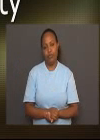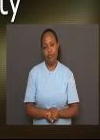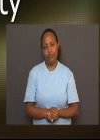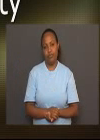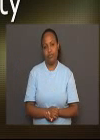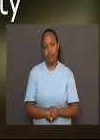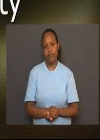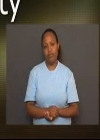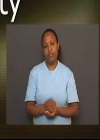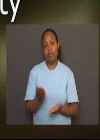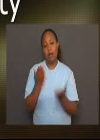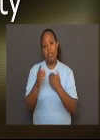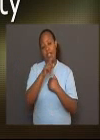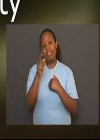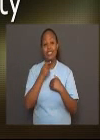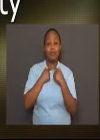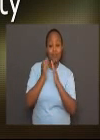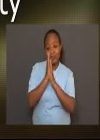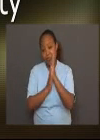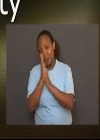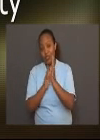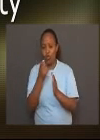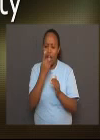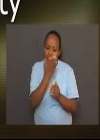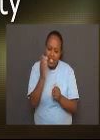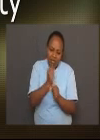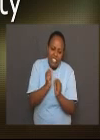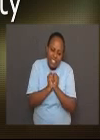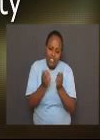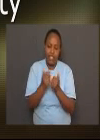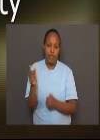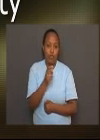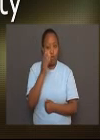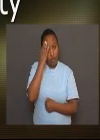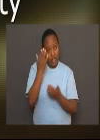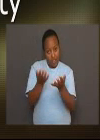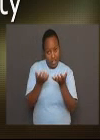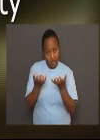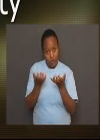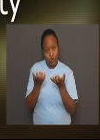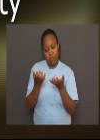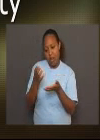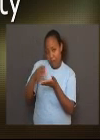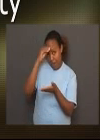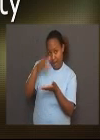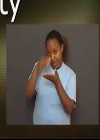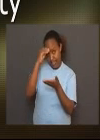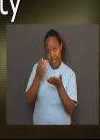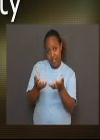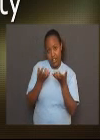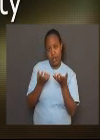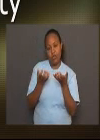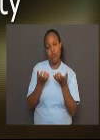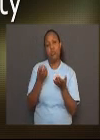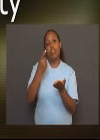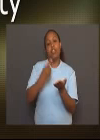If you are curious about how to do something and you ask to be taught, you can